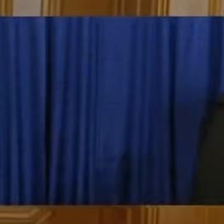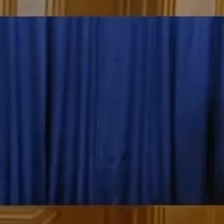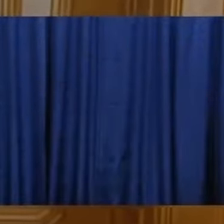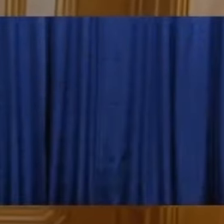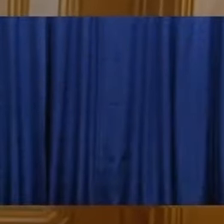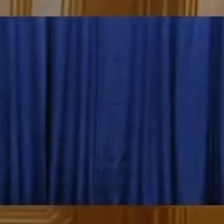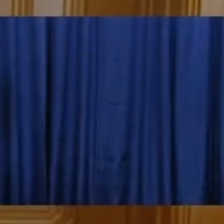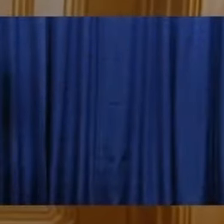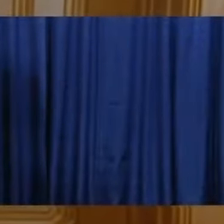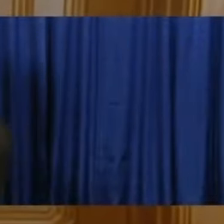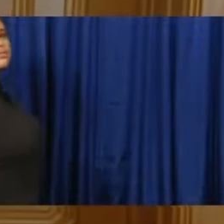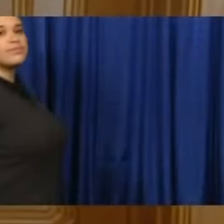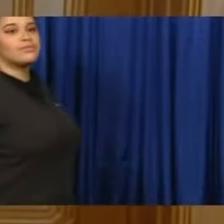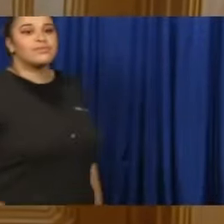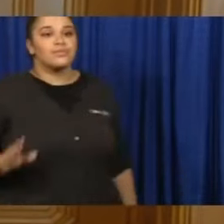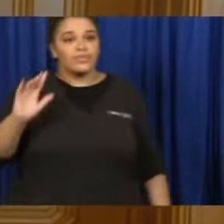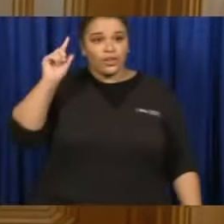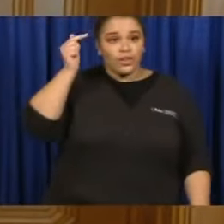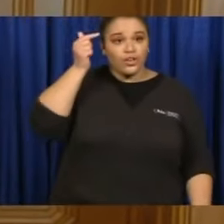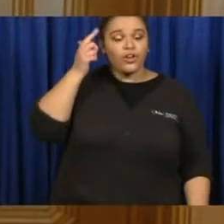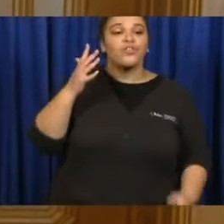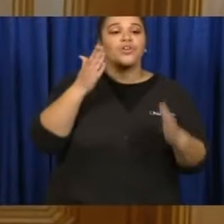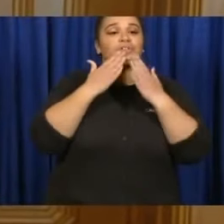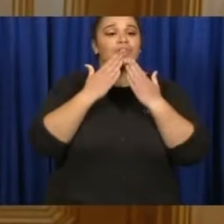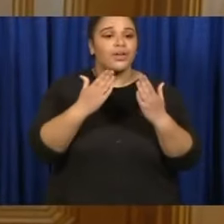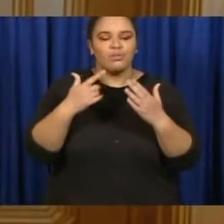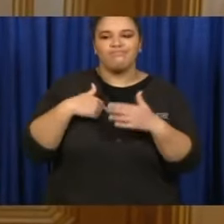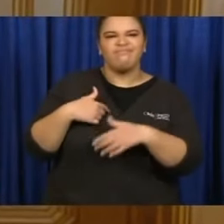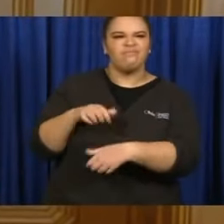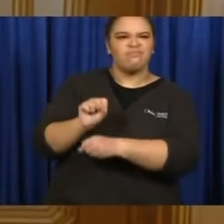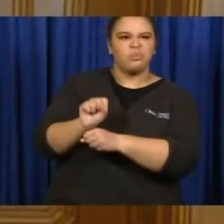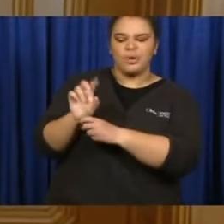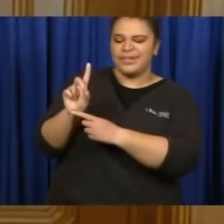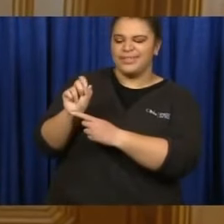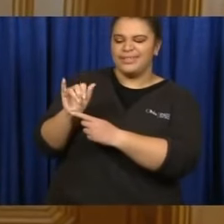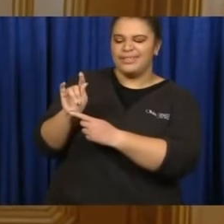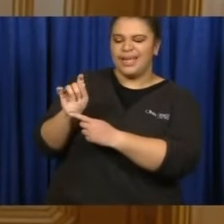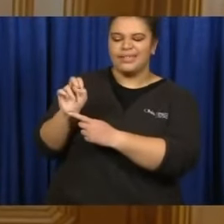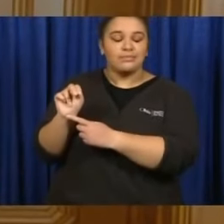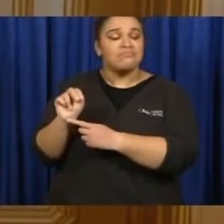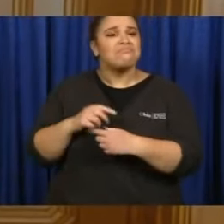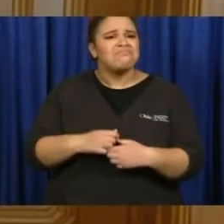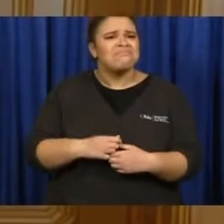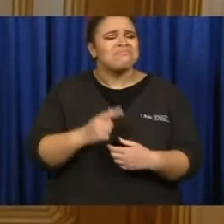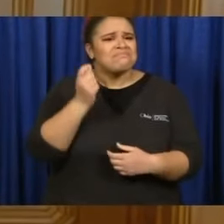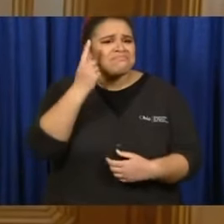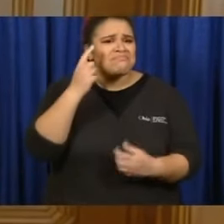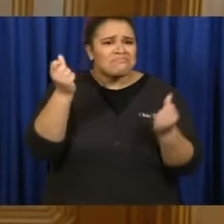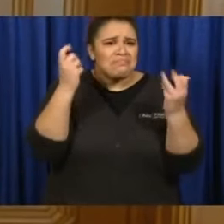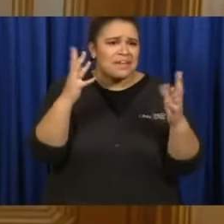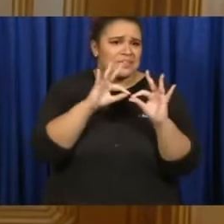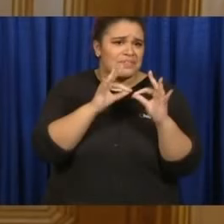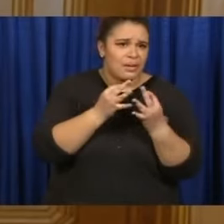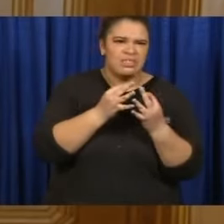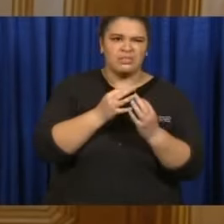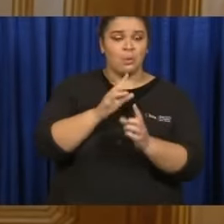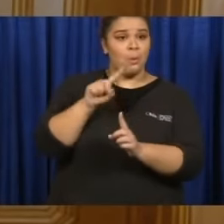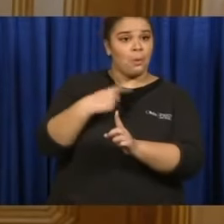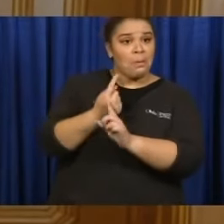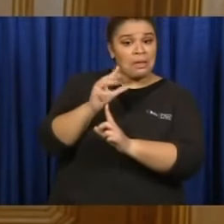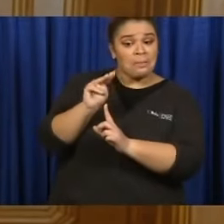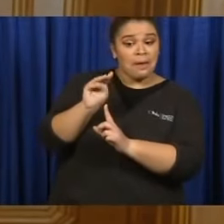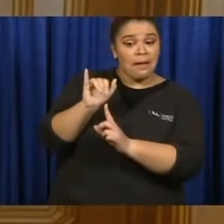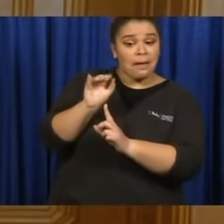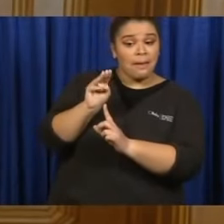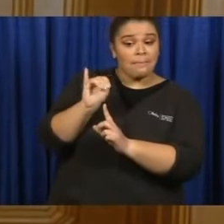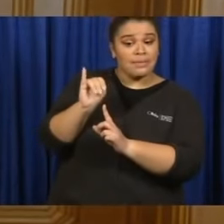Governor, thank you. Jim Oddie from WHIO-TV in Dayton. A question we're getting from a lot of families, not just in the Miami Valley, but around the state